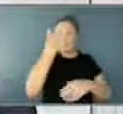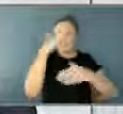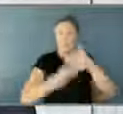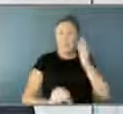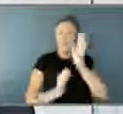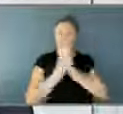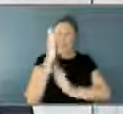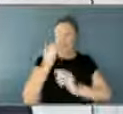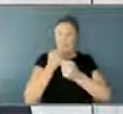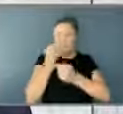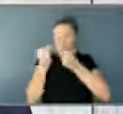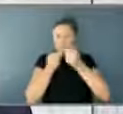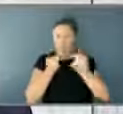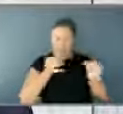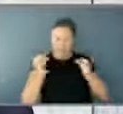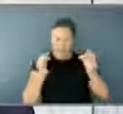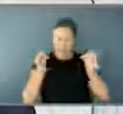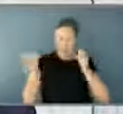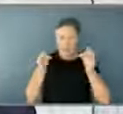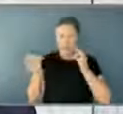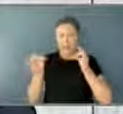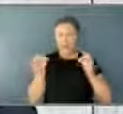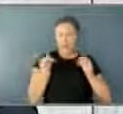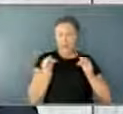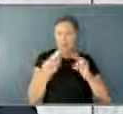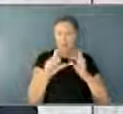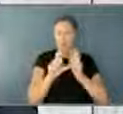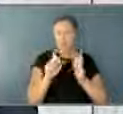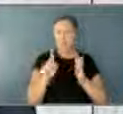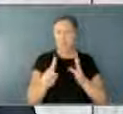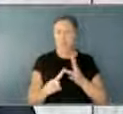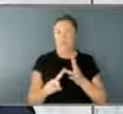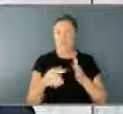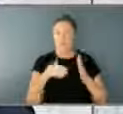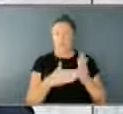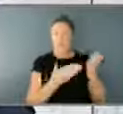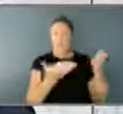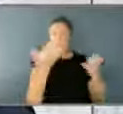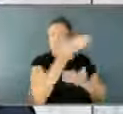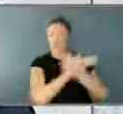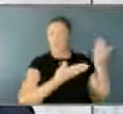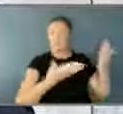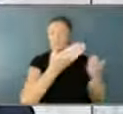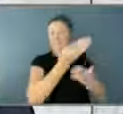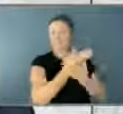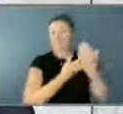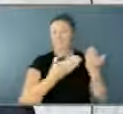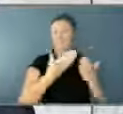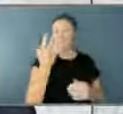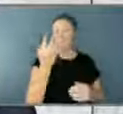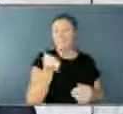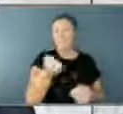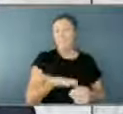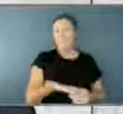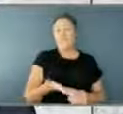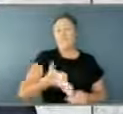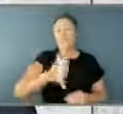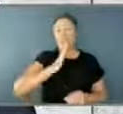further reagent and those sorts of things are also being addressed through that process. There's some more than 500 career and